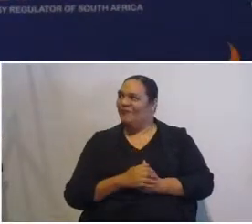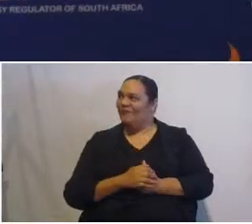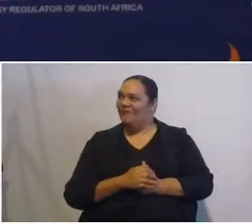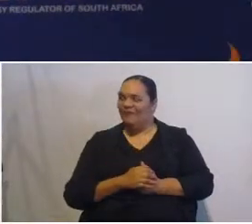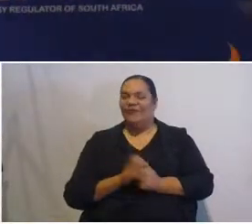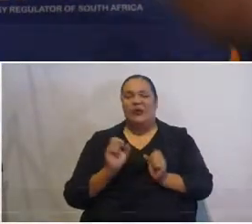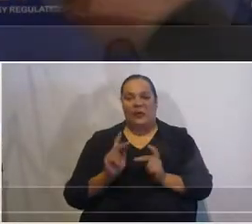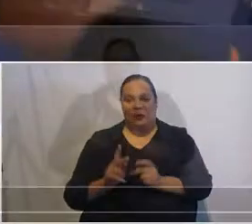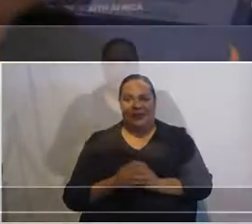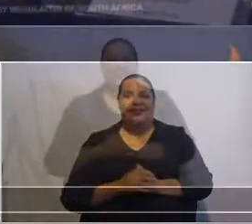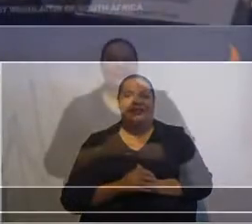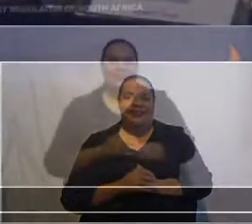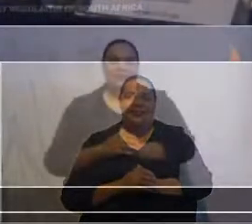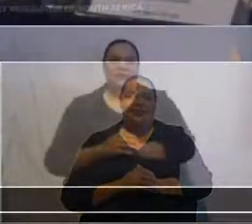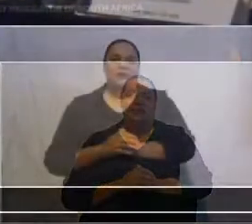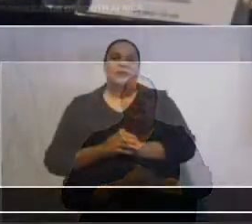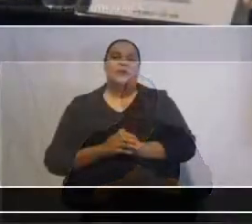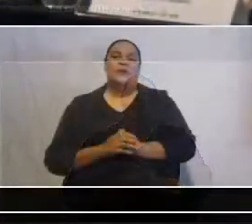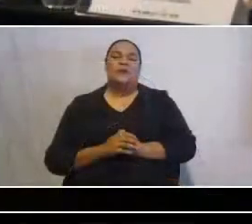All right. May